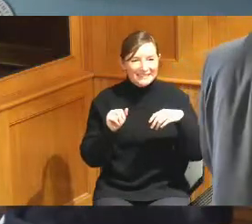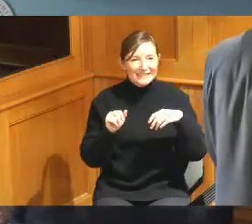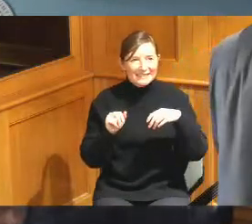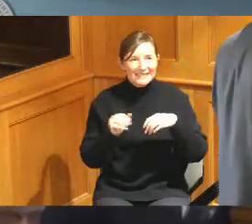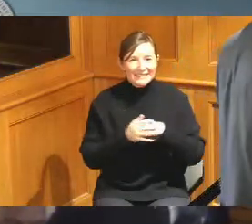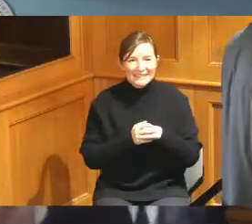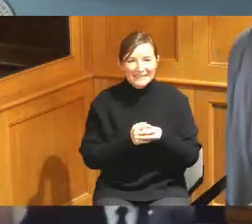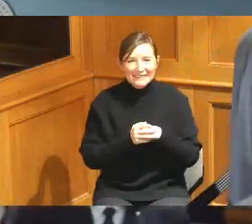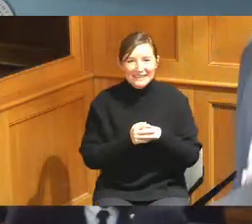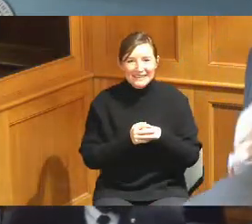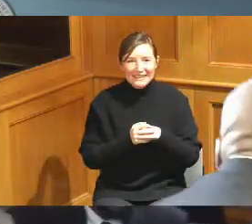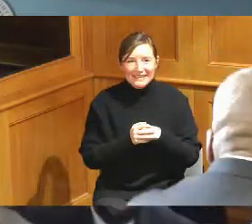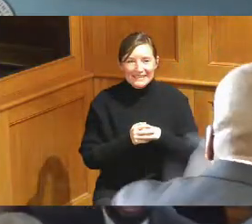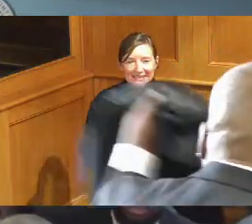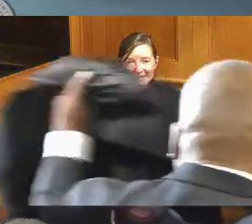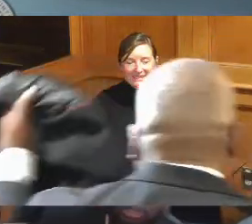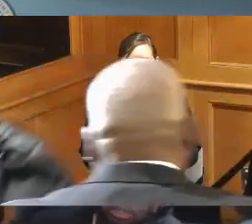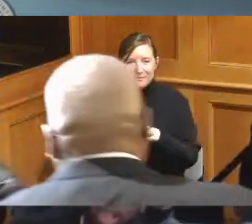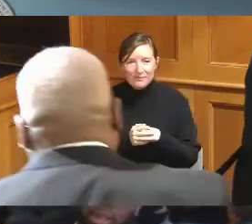to get these photographs.